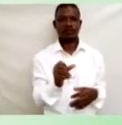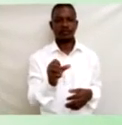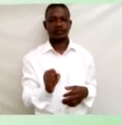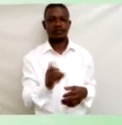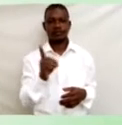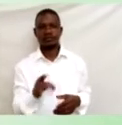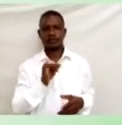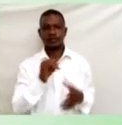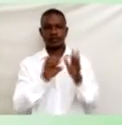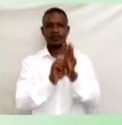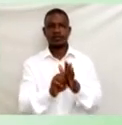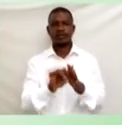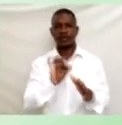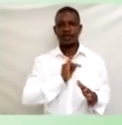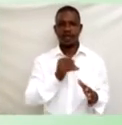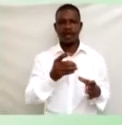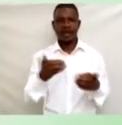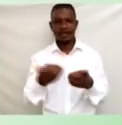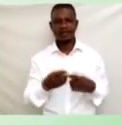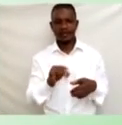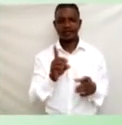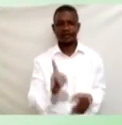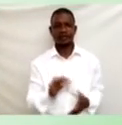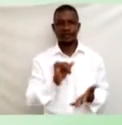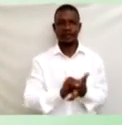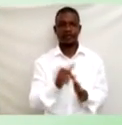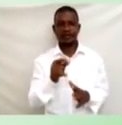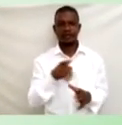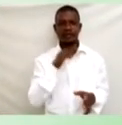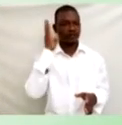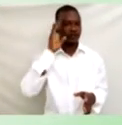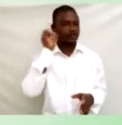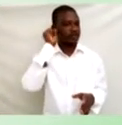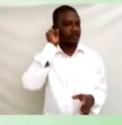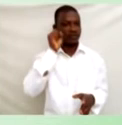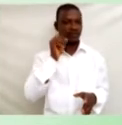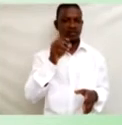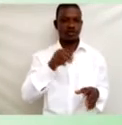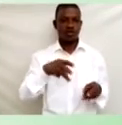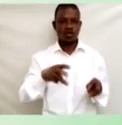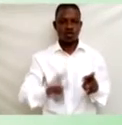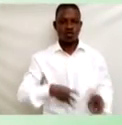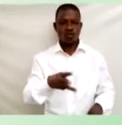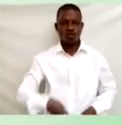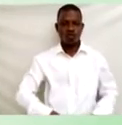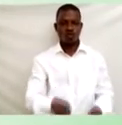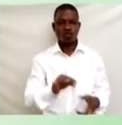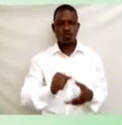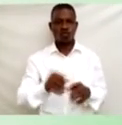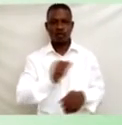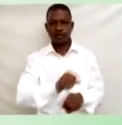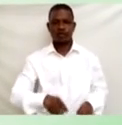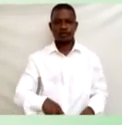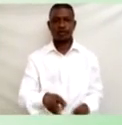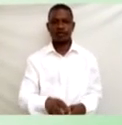This refers to requirements. Example, it is necessary that